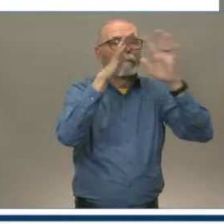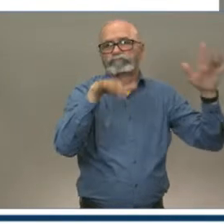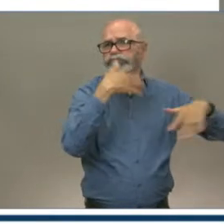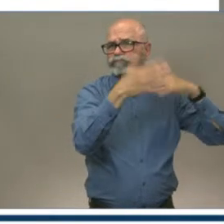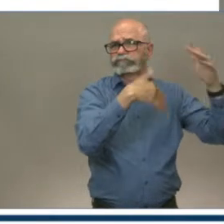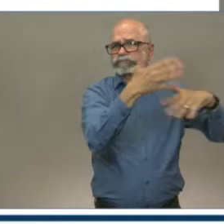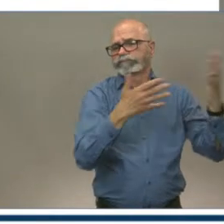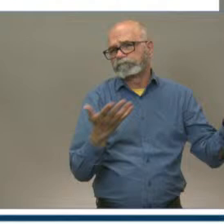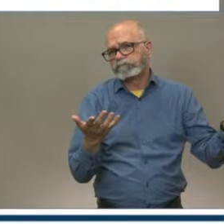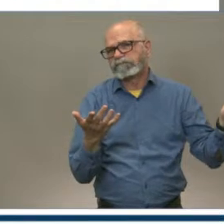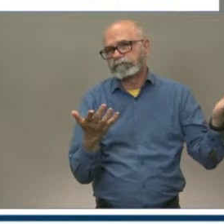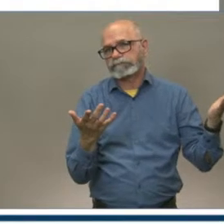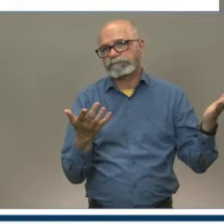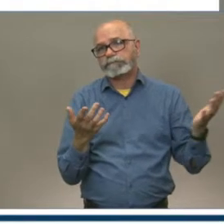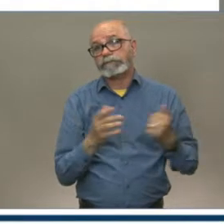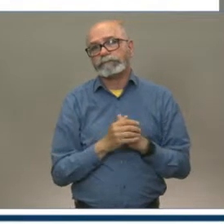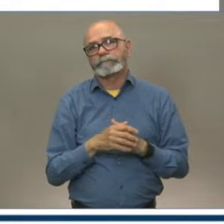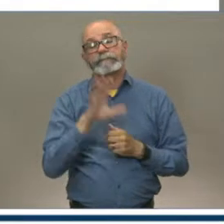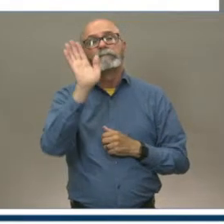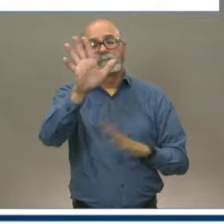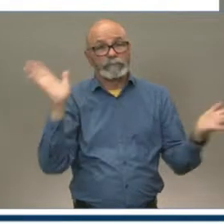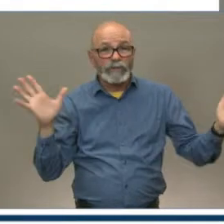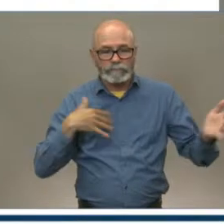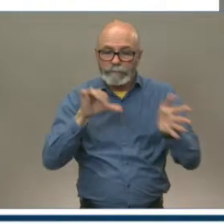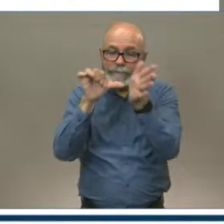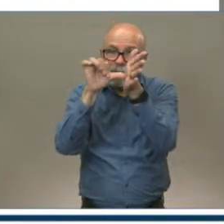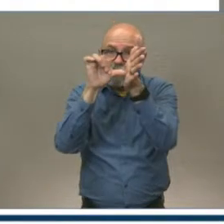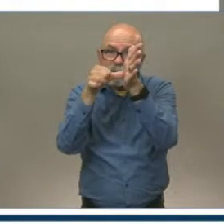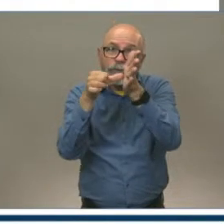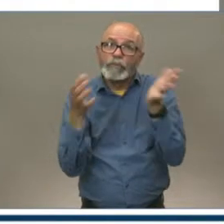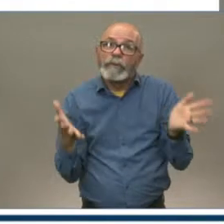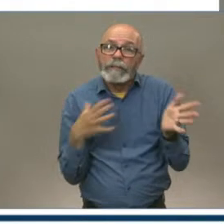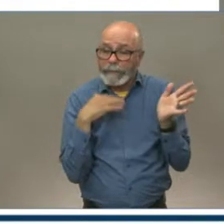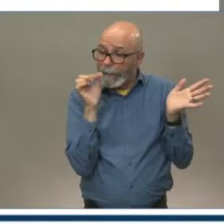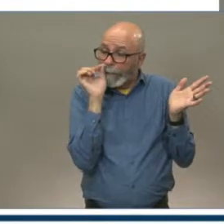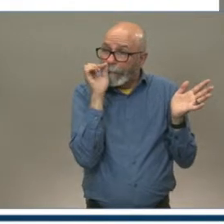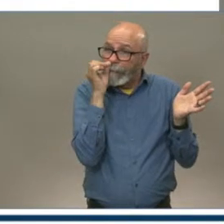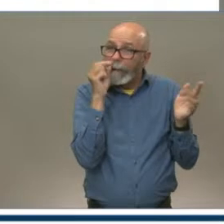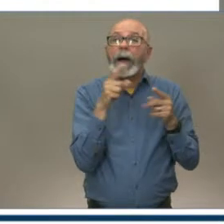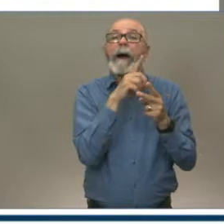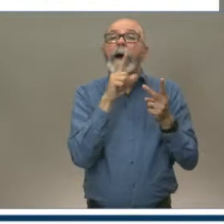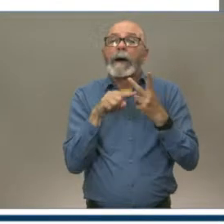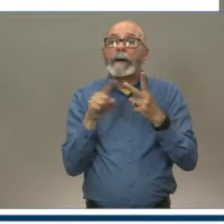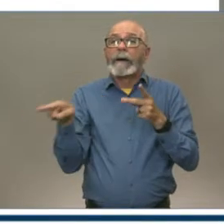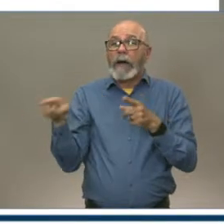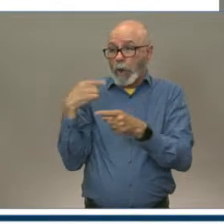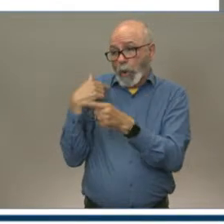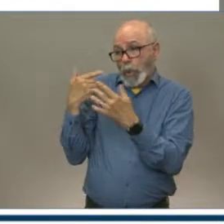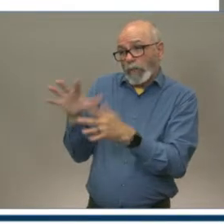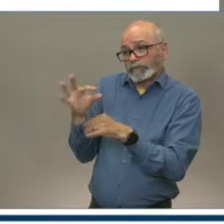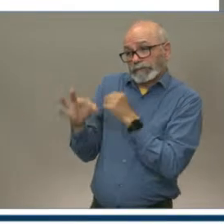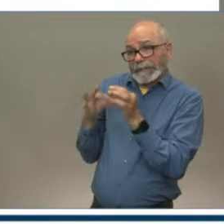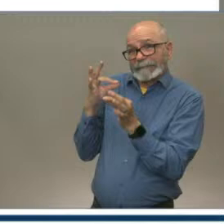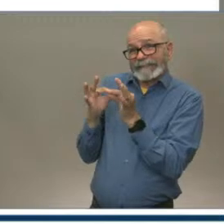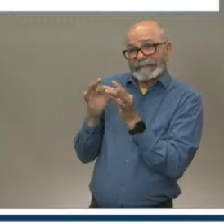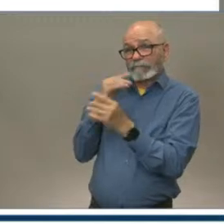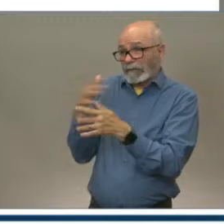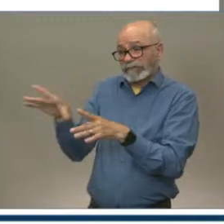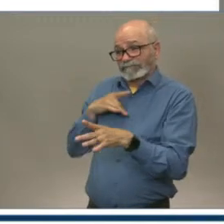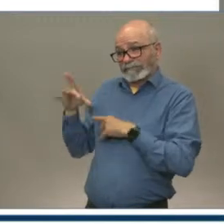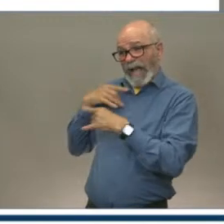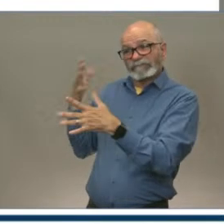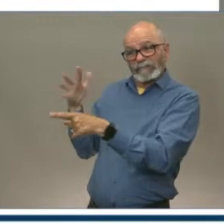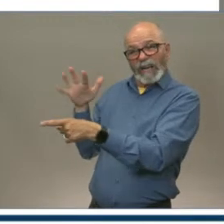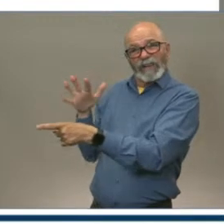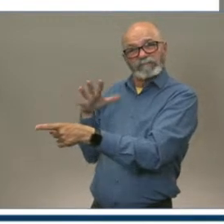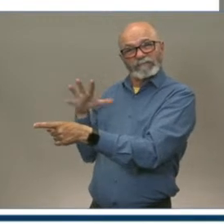emphasize that our main focus for testing has to be people who are known contacts or have symptoms, and that is through the PCR